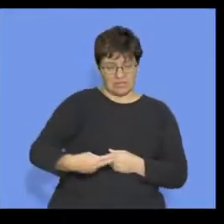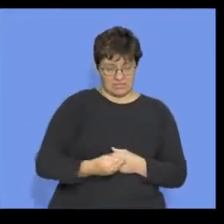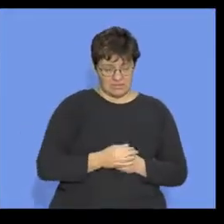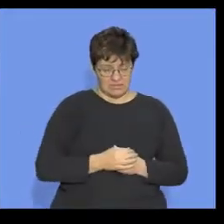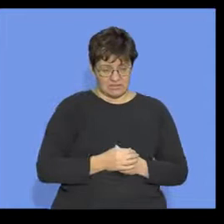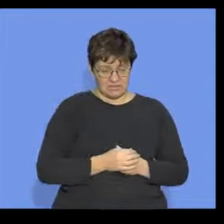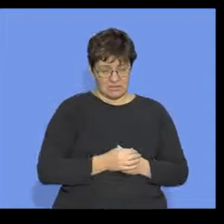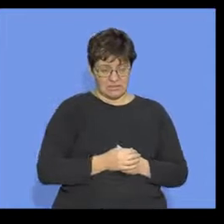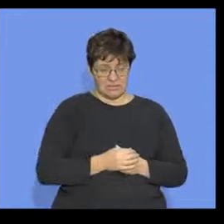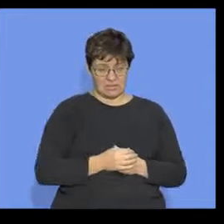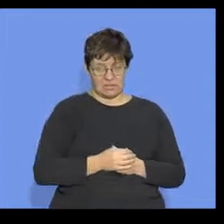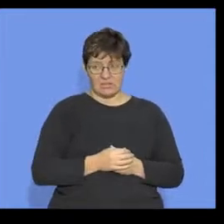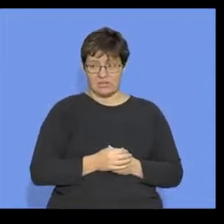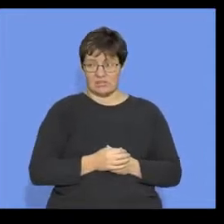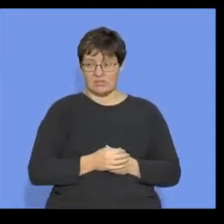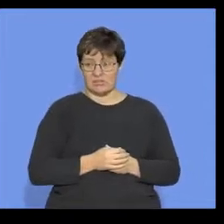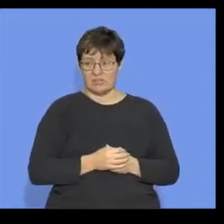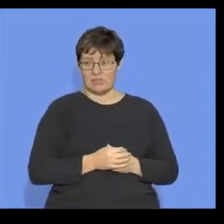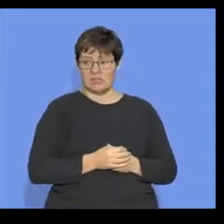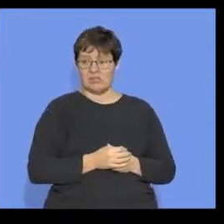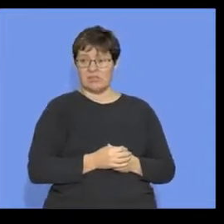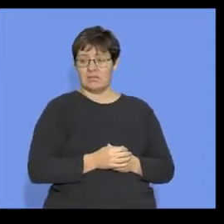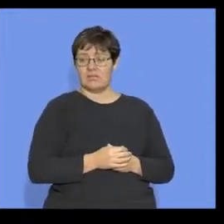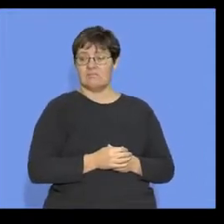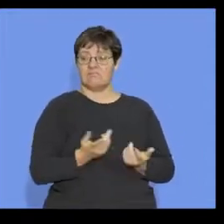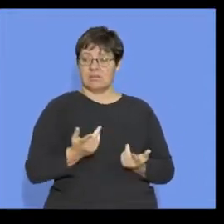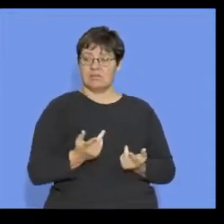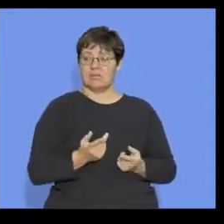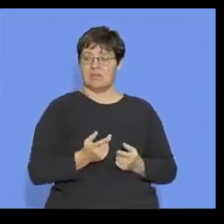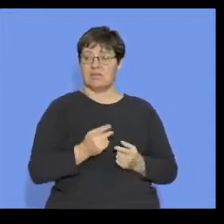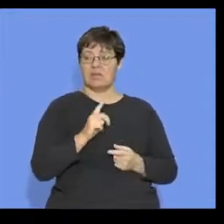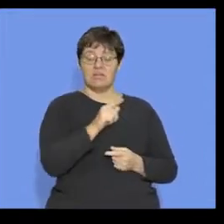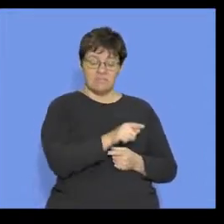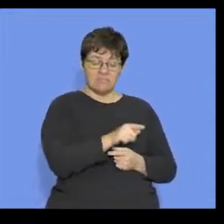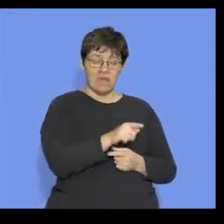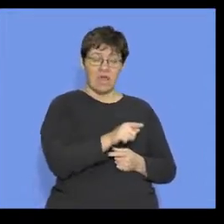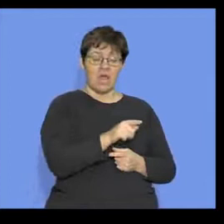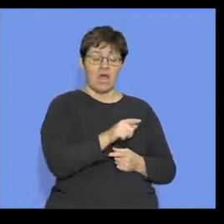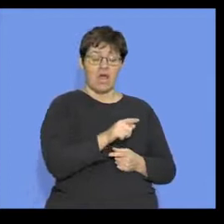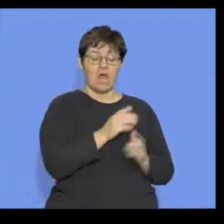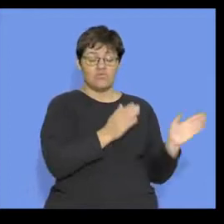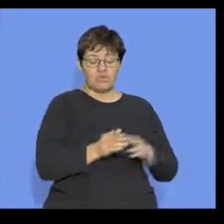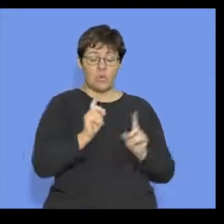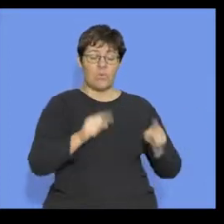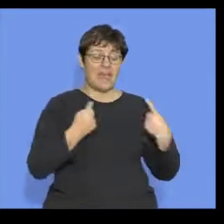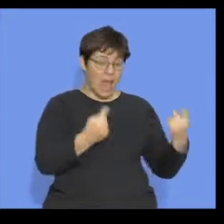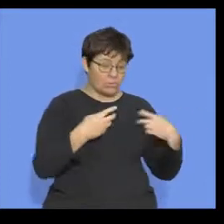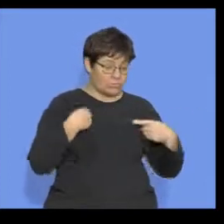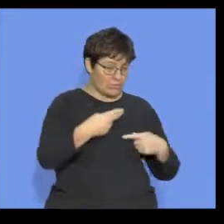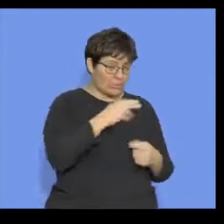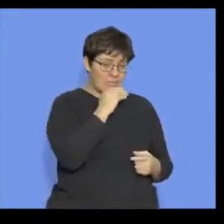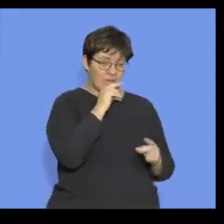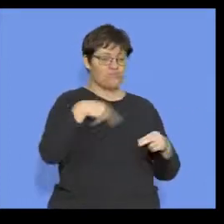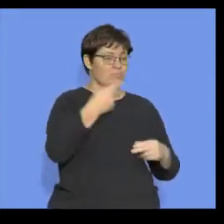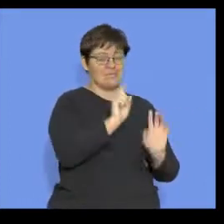Just pay attention to that. Without repetition, you cannot repeat. Okay. With repetition, I